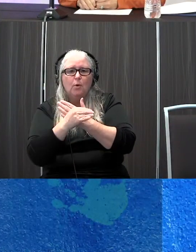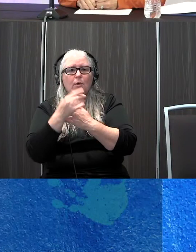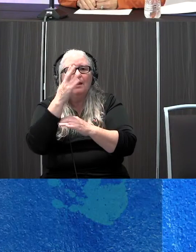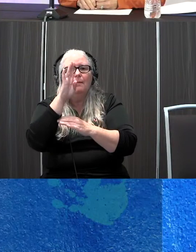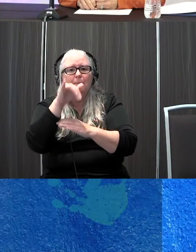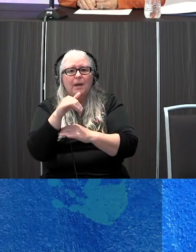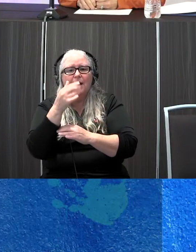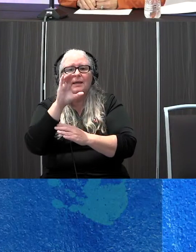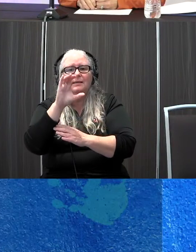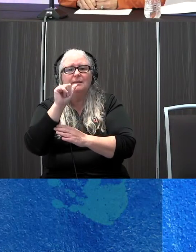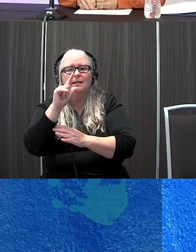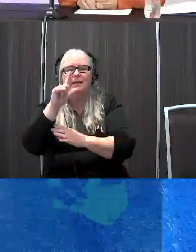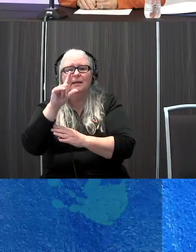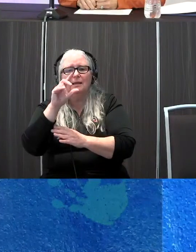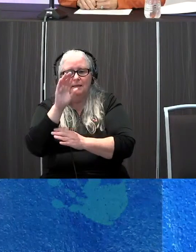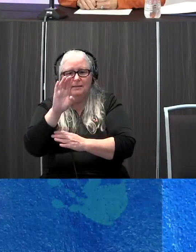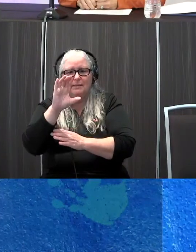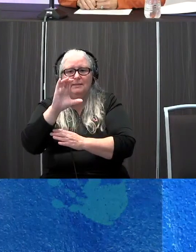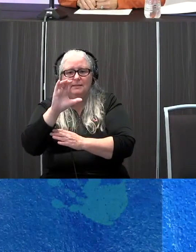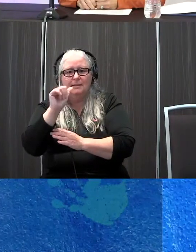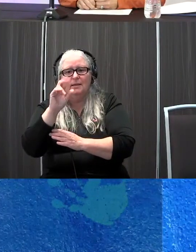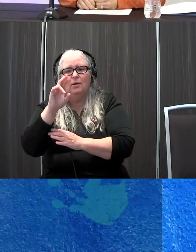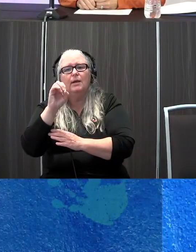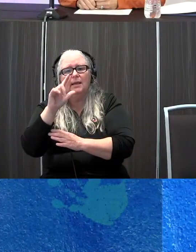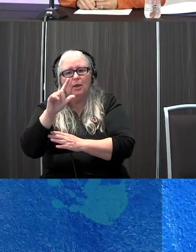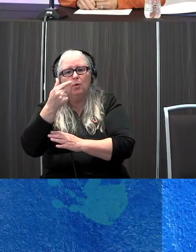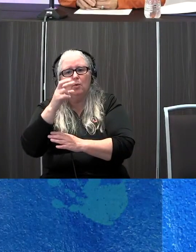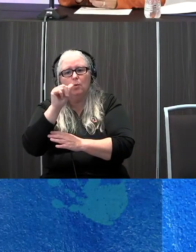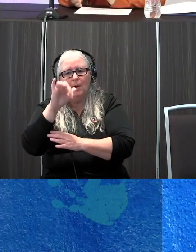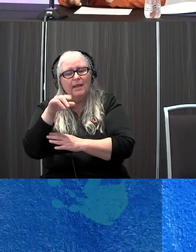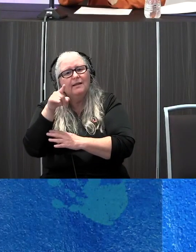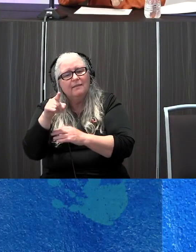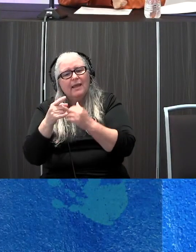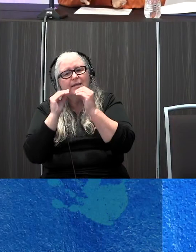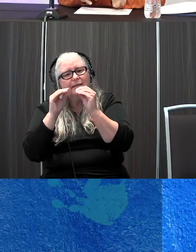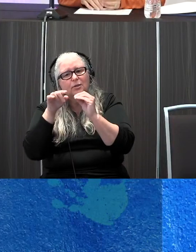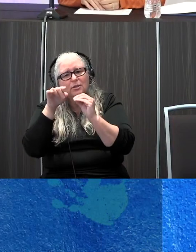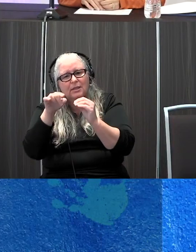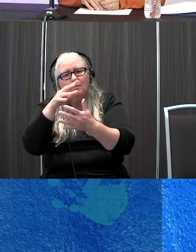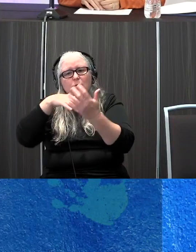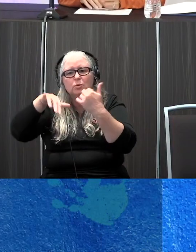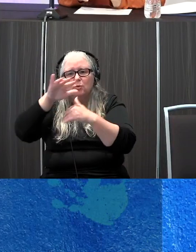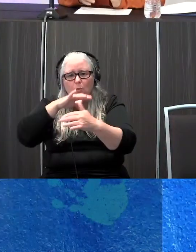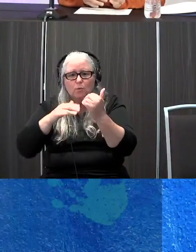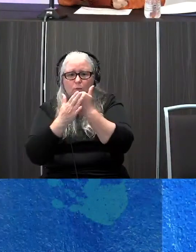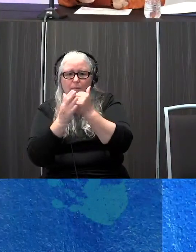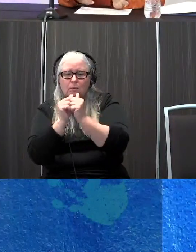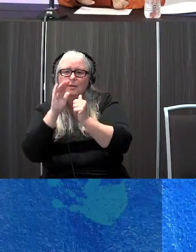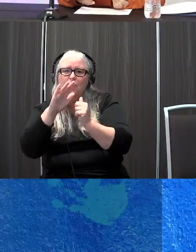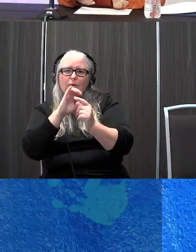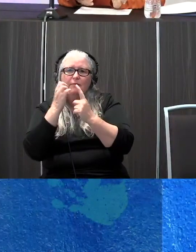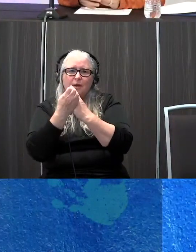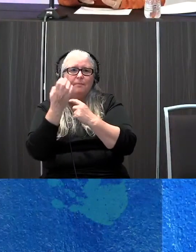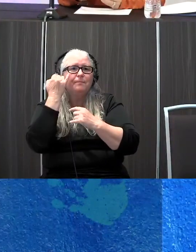to teach them to think about the social cues within the environment to know how they should react. For example, if I look at